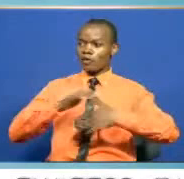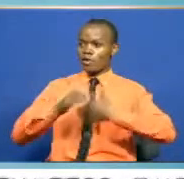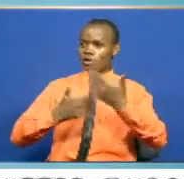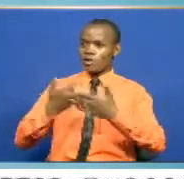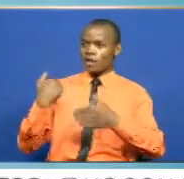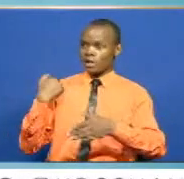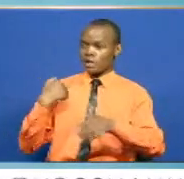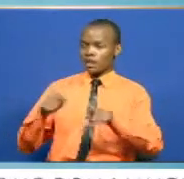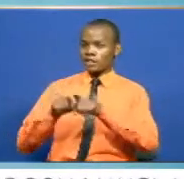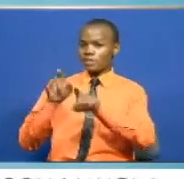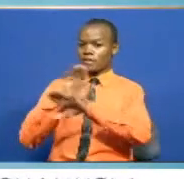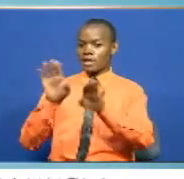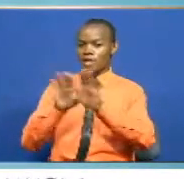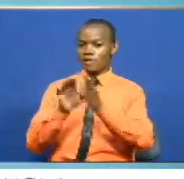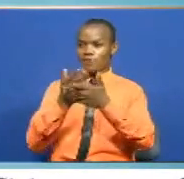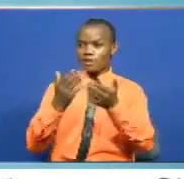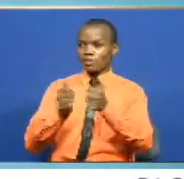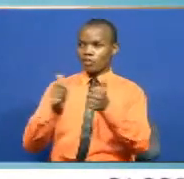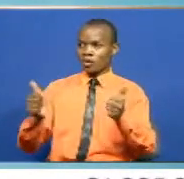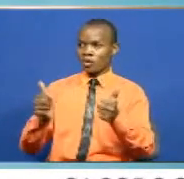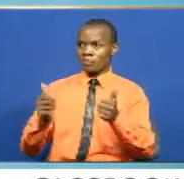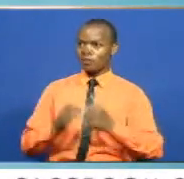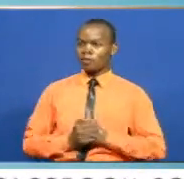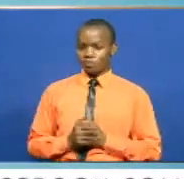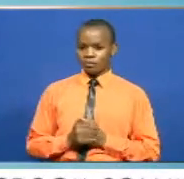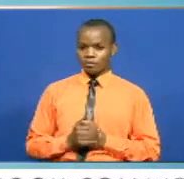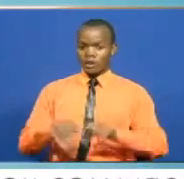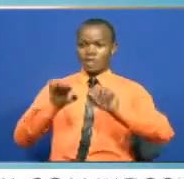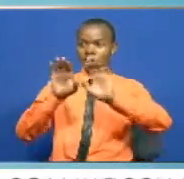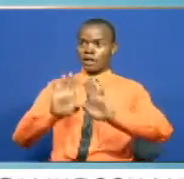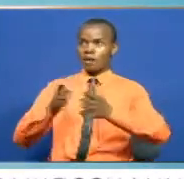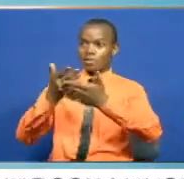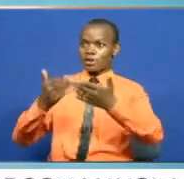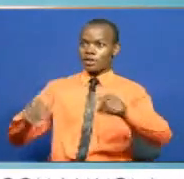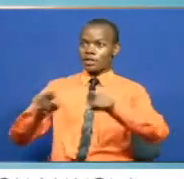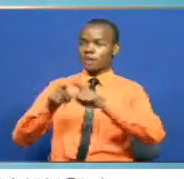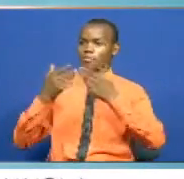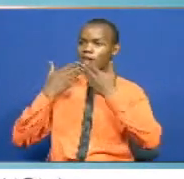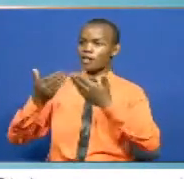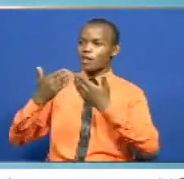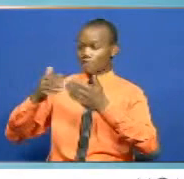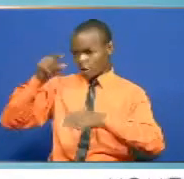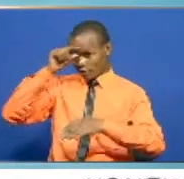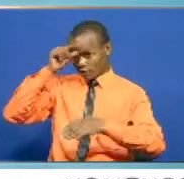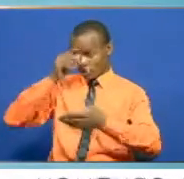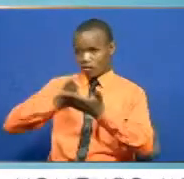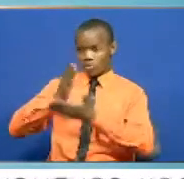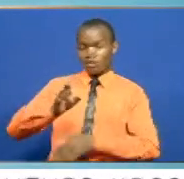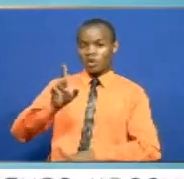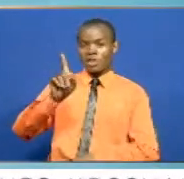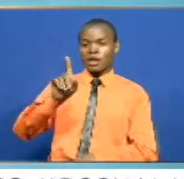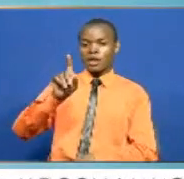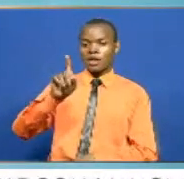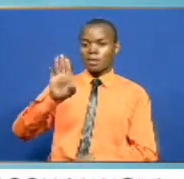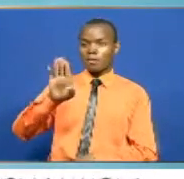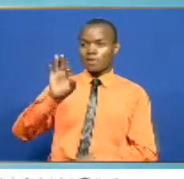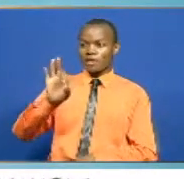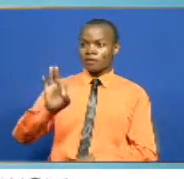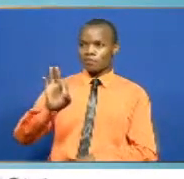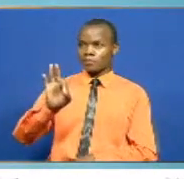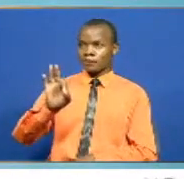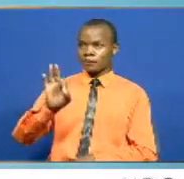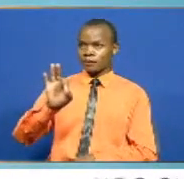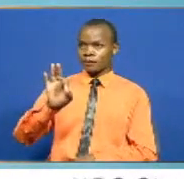and everything. So it's a great addition, and we thank the government and through the KBF for giving